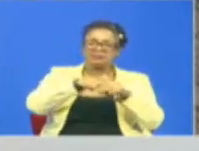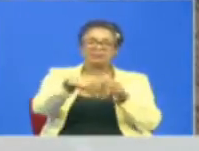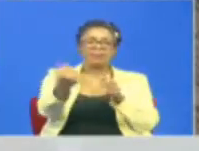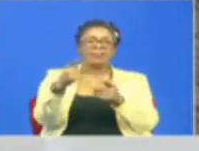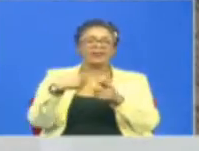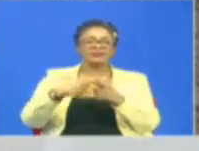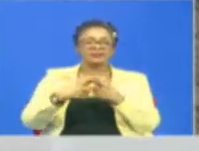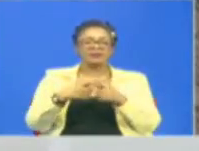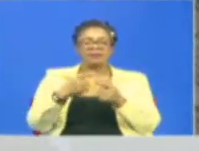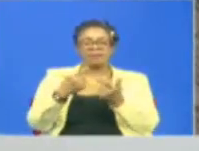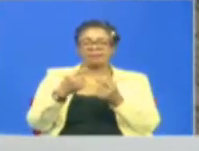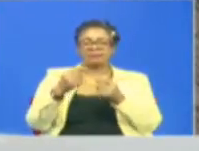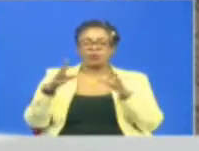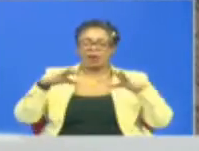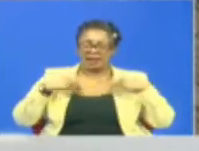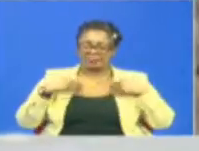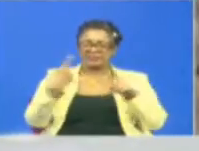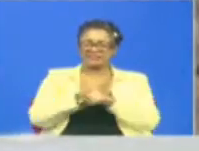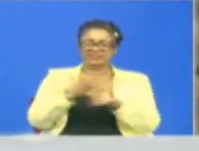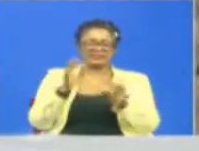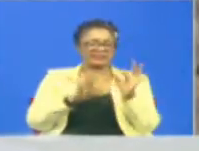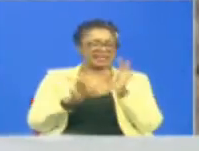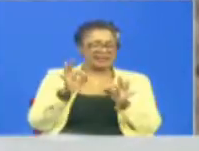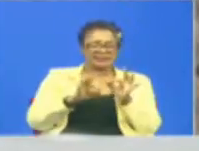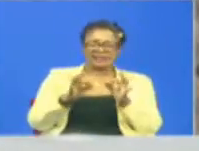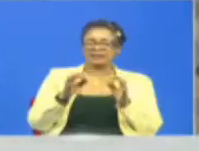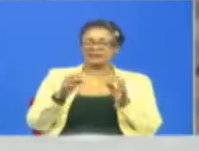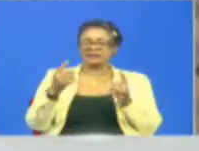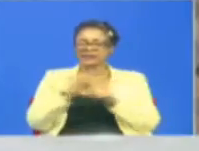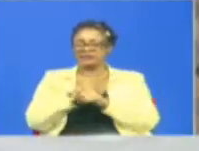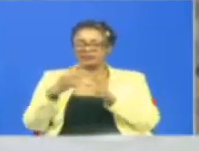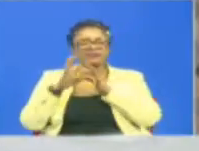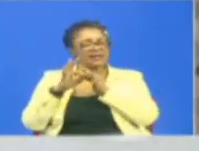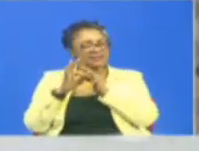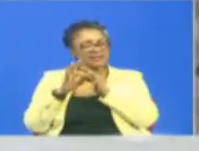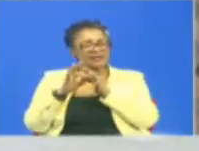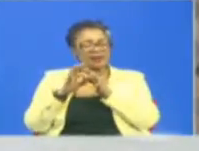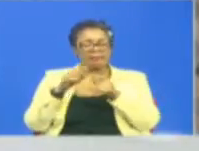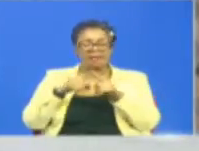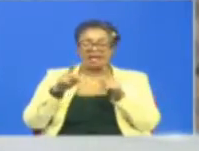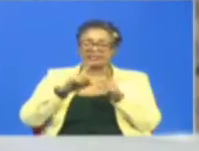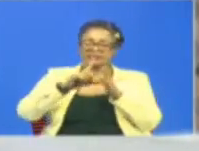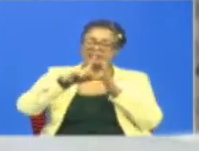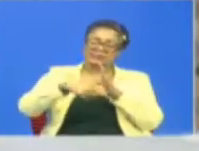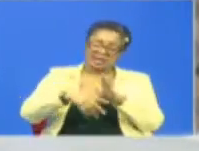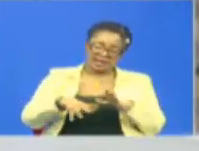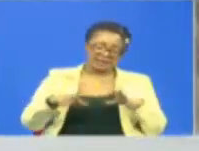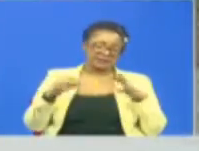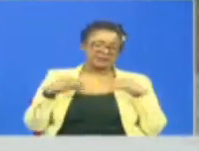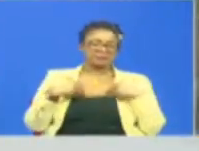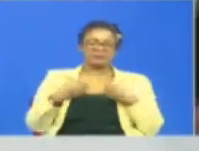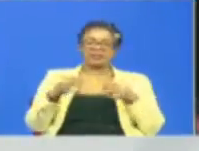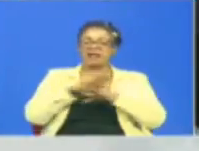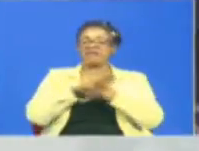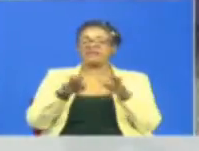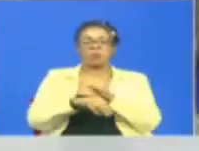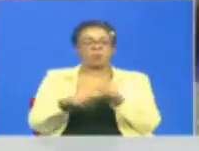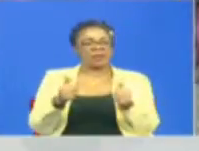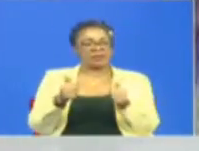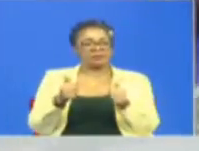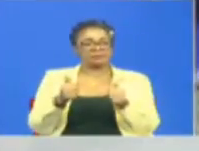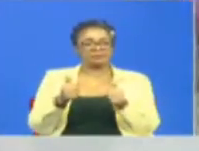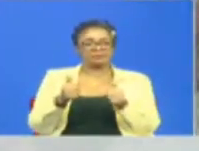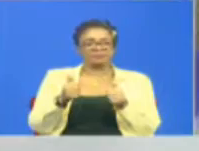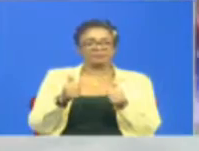another culture, another lifestyle. Ikuwa rahisi nikianzilia, lakini ya kuja nikaadapt ikakuwa iko tu sawa. Dennis Odhiambo